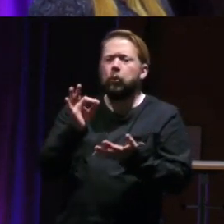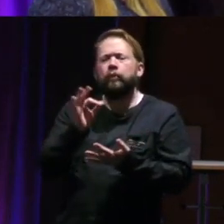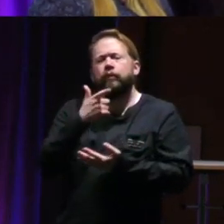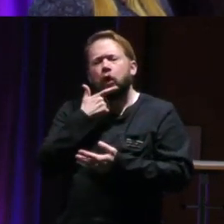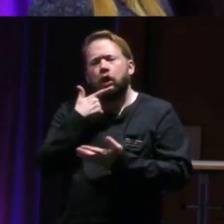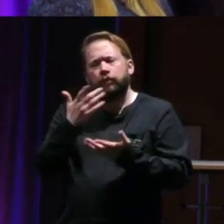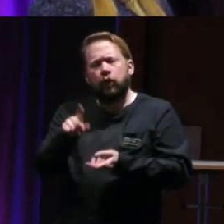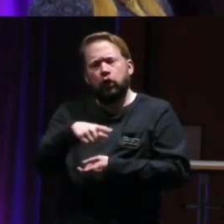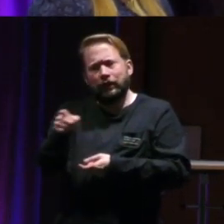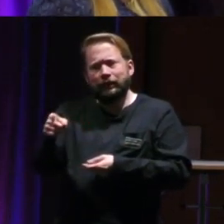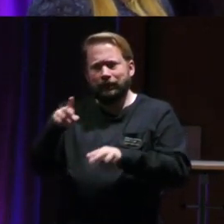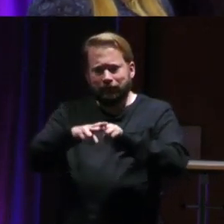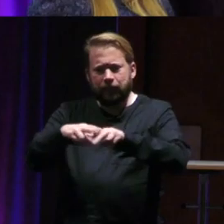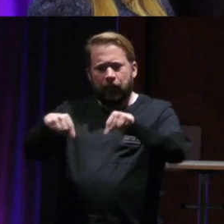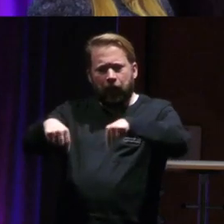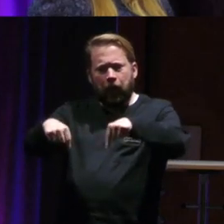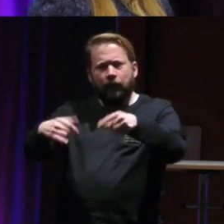here today?